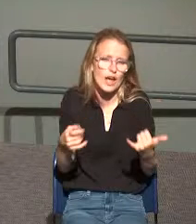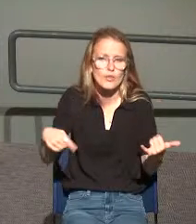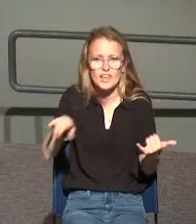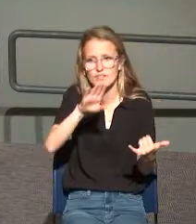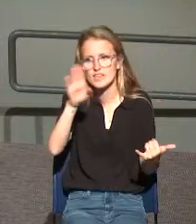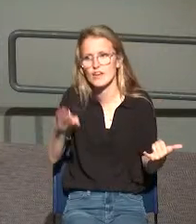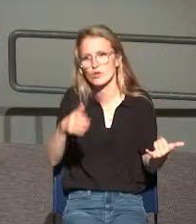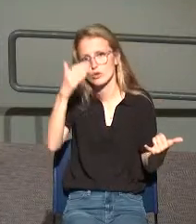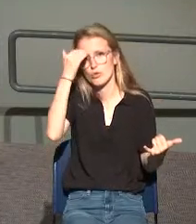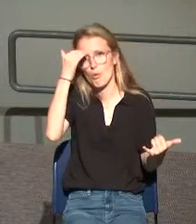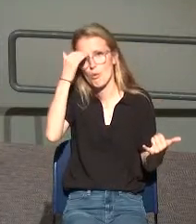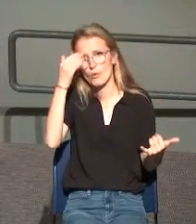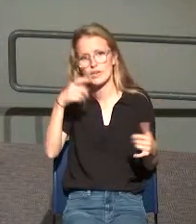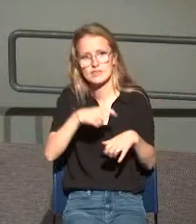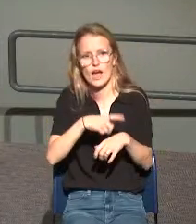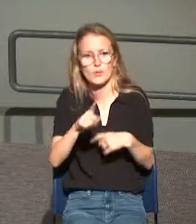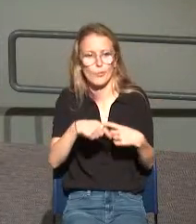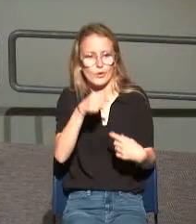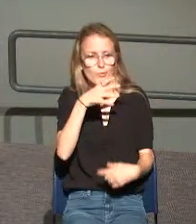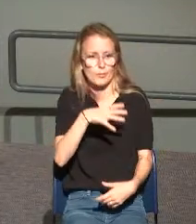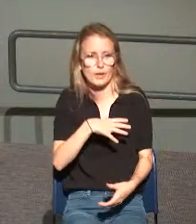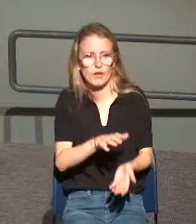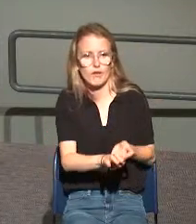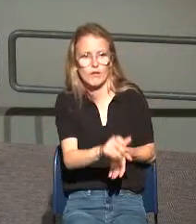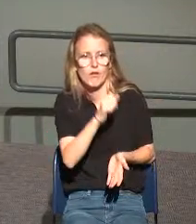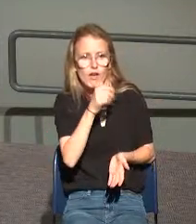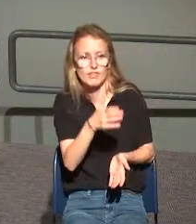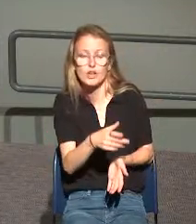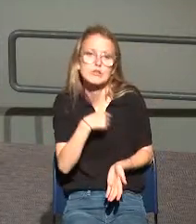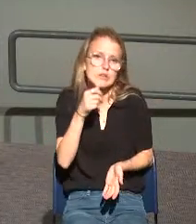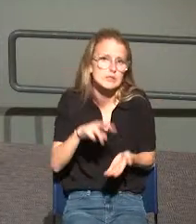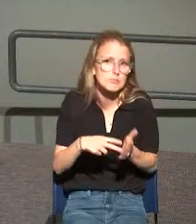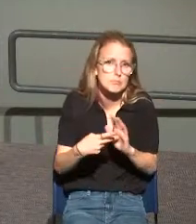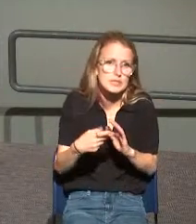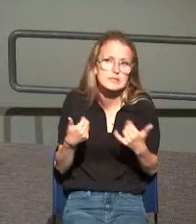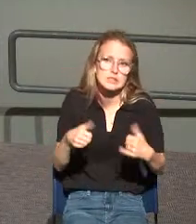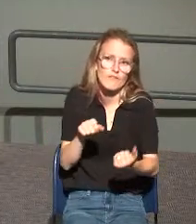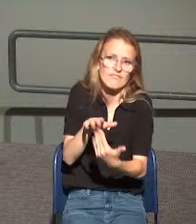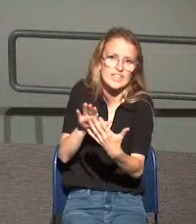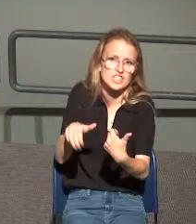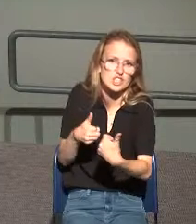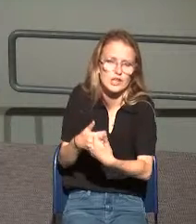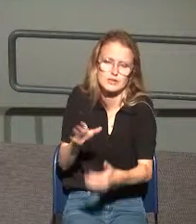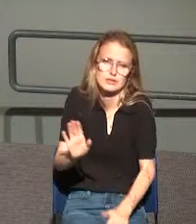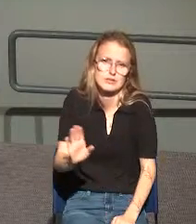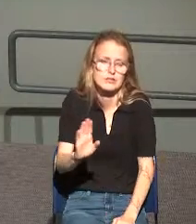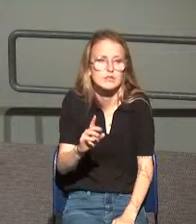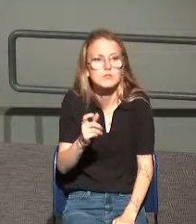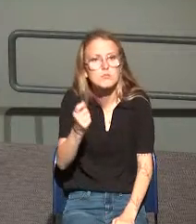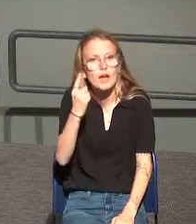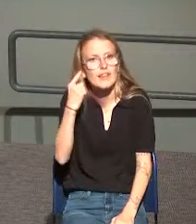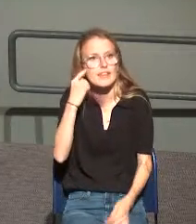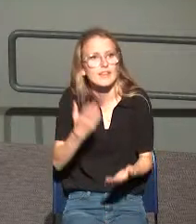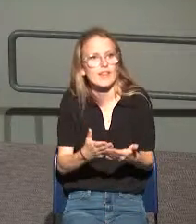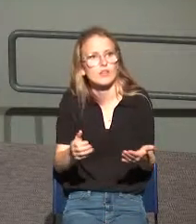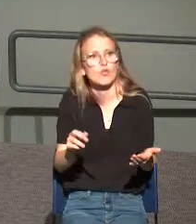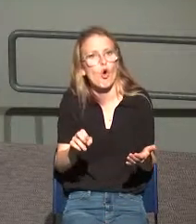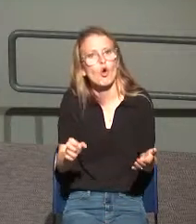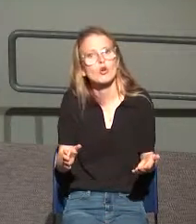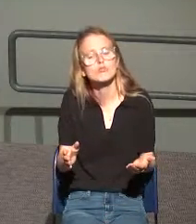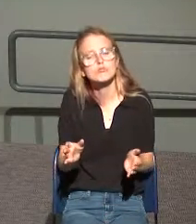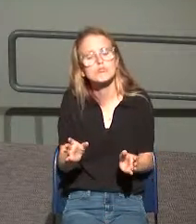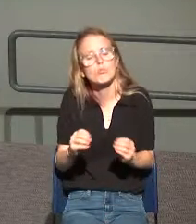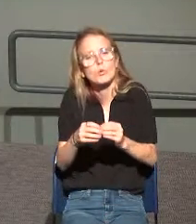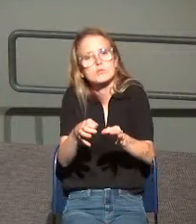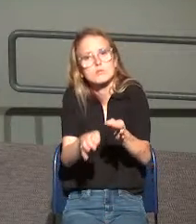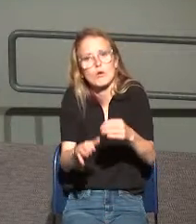a time when women weren't in those squadrons. I'm not saying they don't still have some challenges, but I think things are much better than they